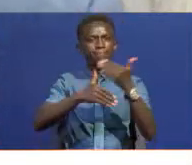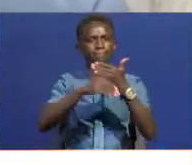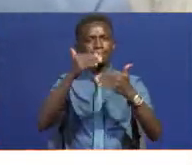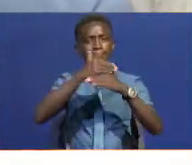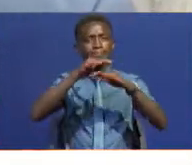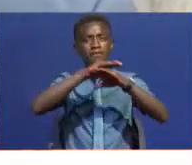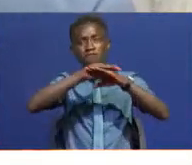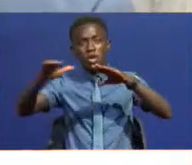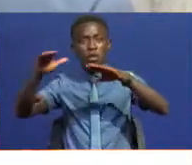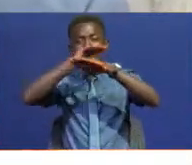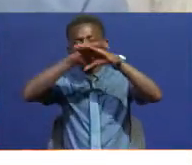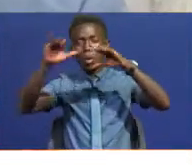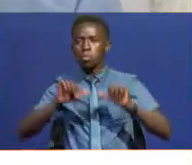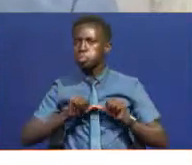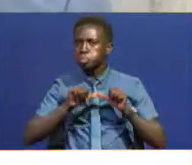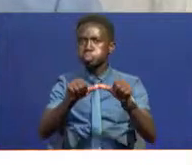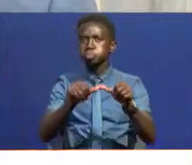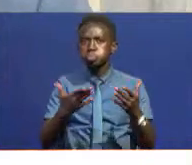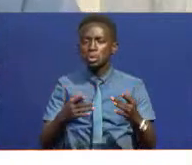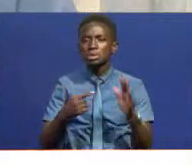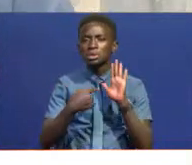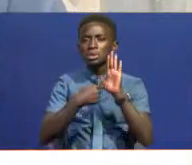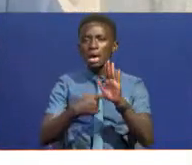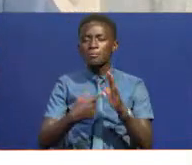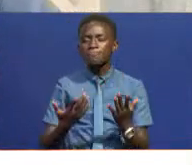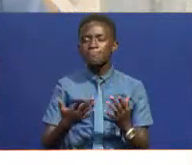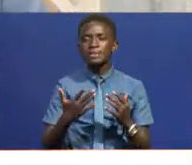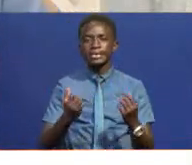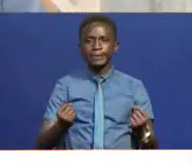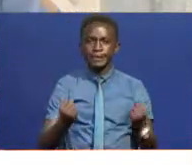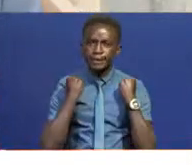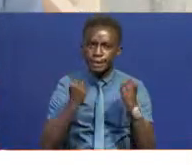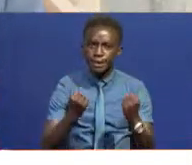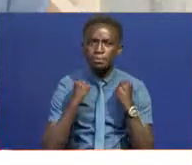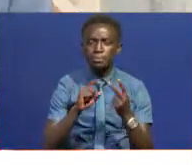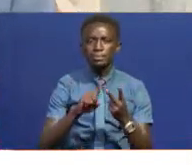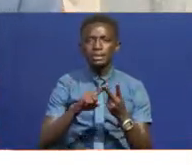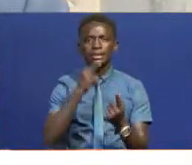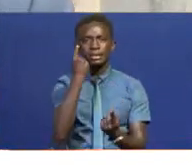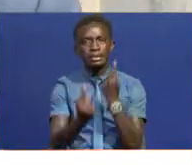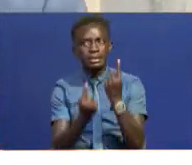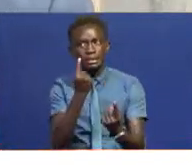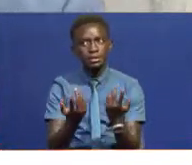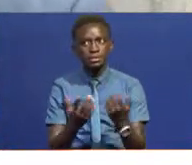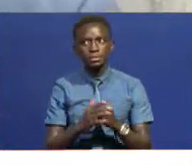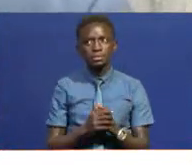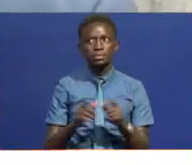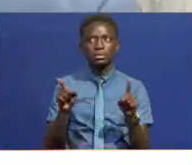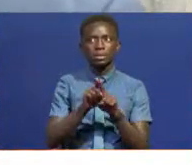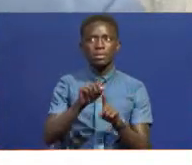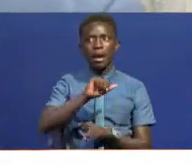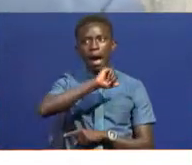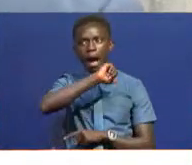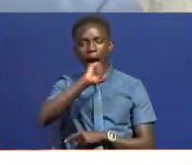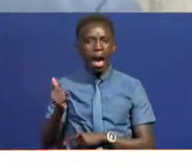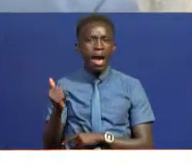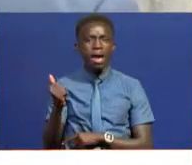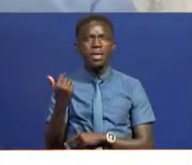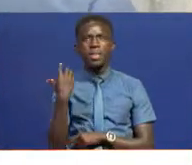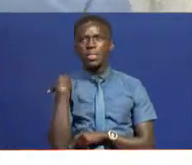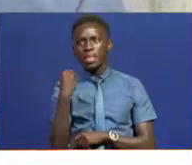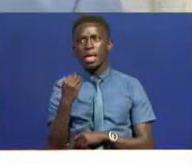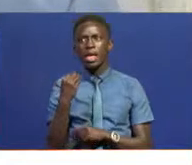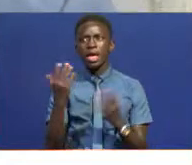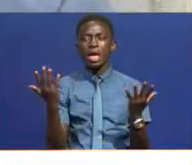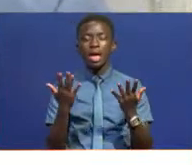visible, including like the gym, the kitchen. And the other day, the delegation from the administrative arm of the